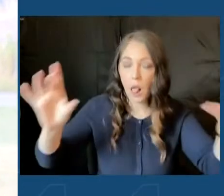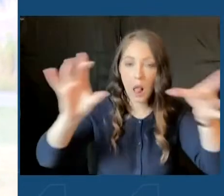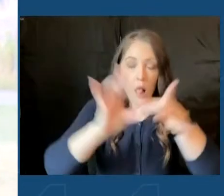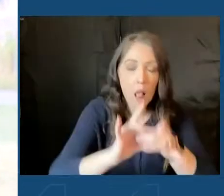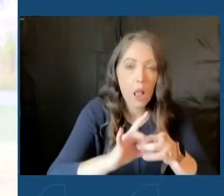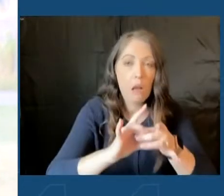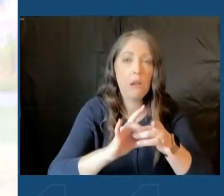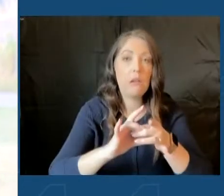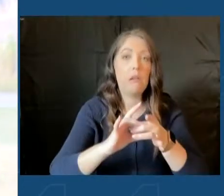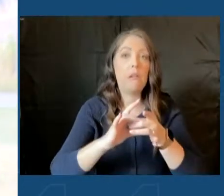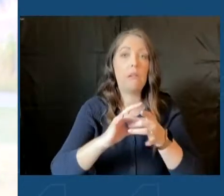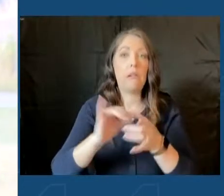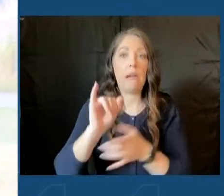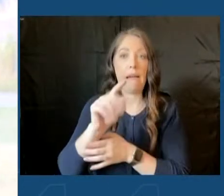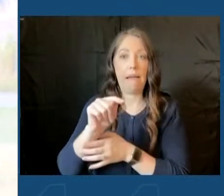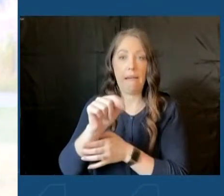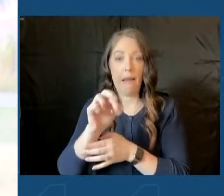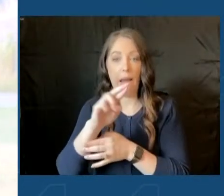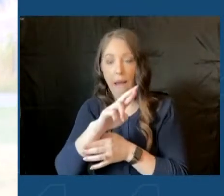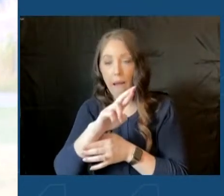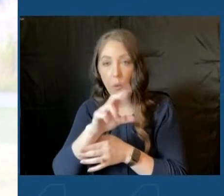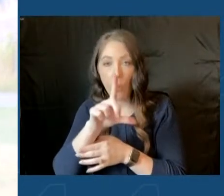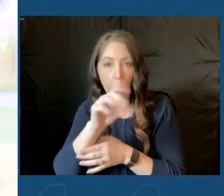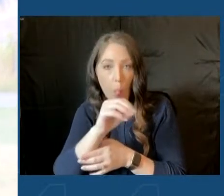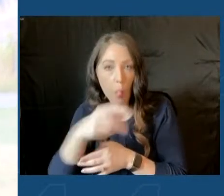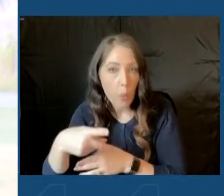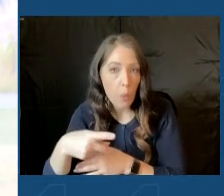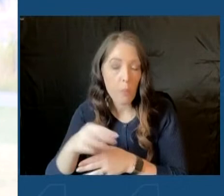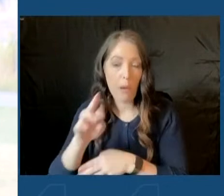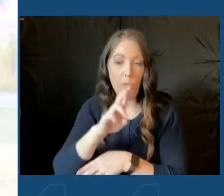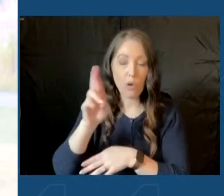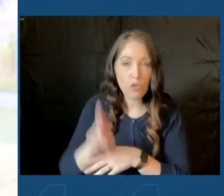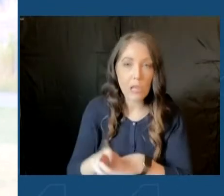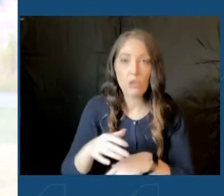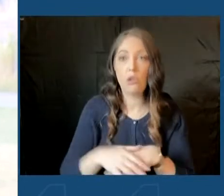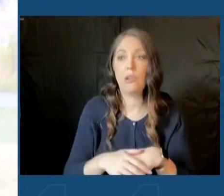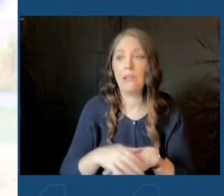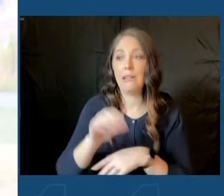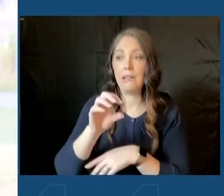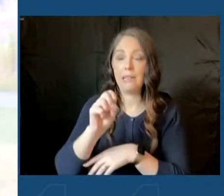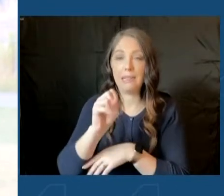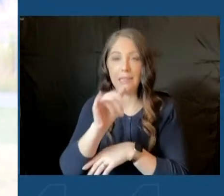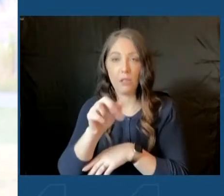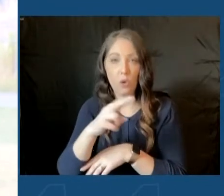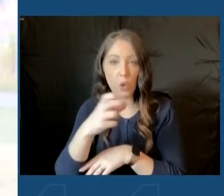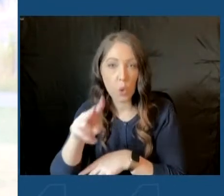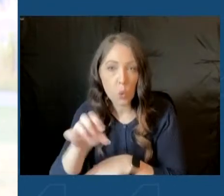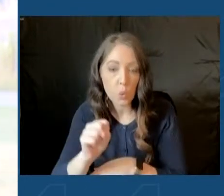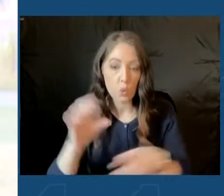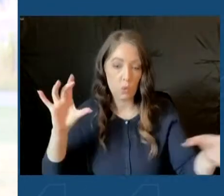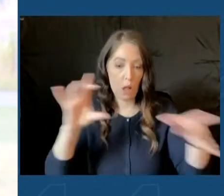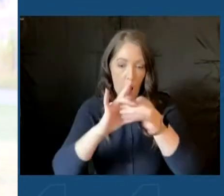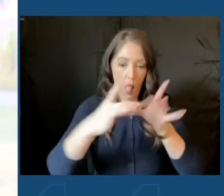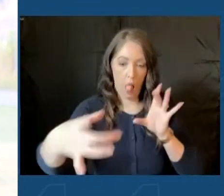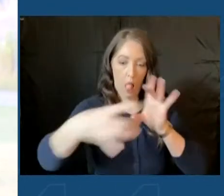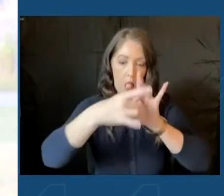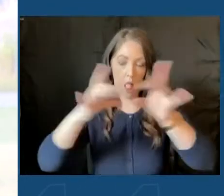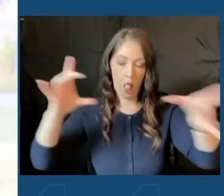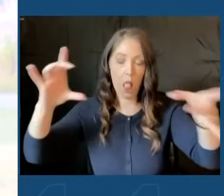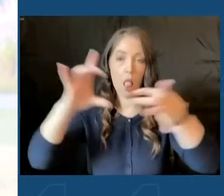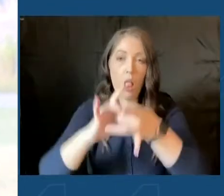to the Inner Loop in Rochester, to 81 in Syracuse, and the Kensington here. every element of this where